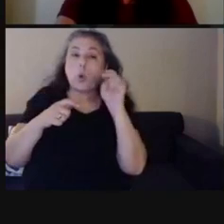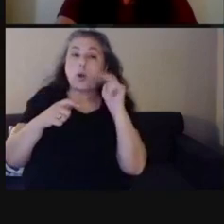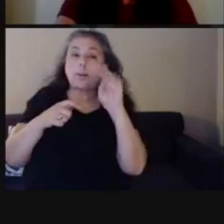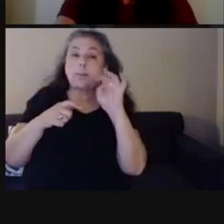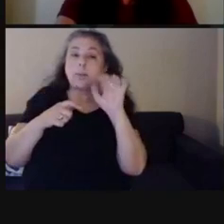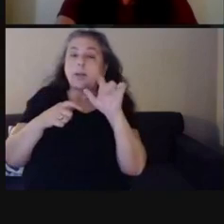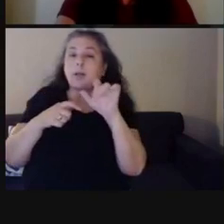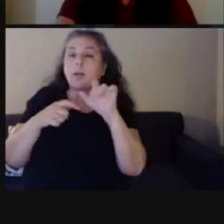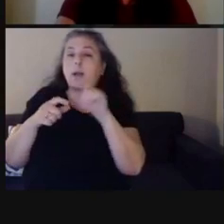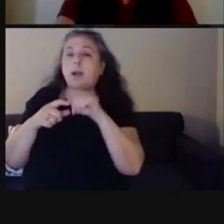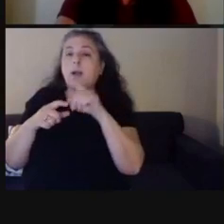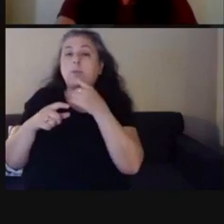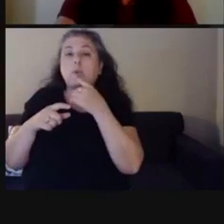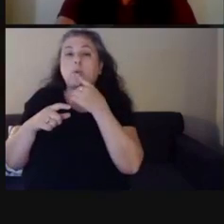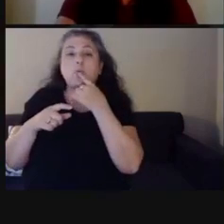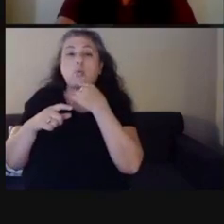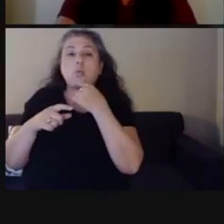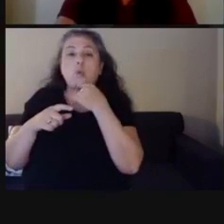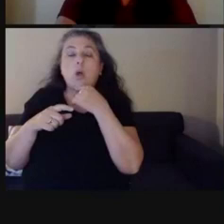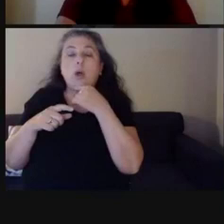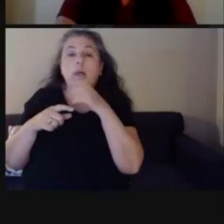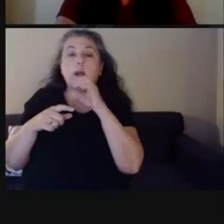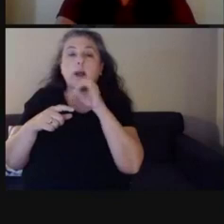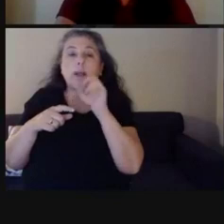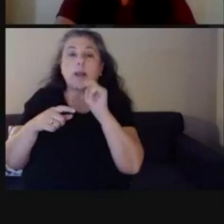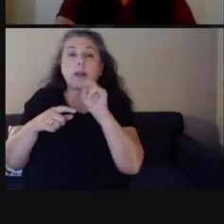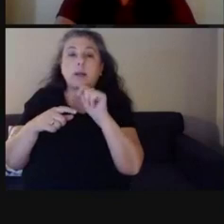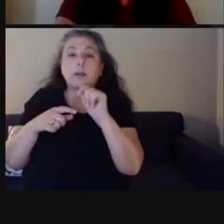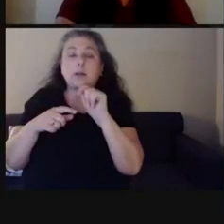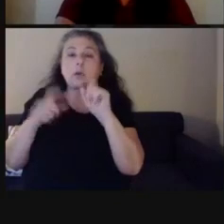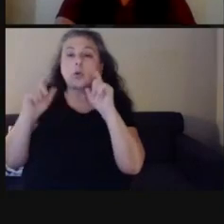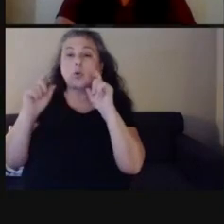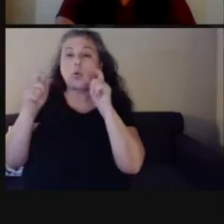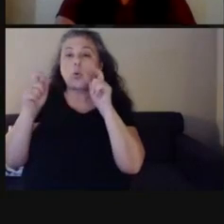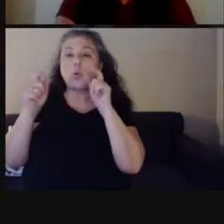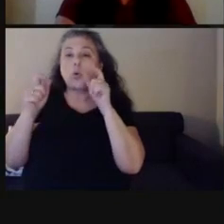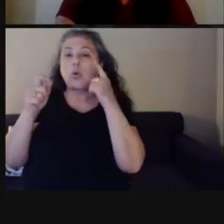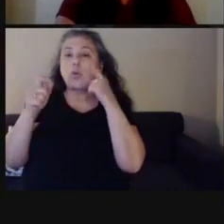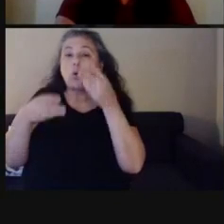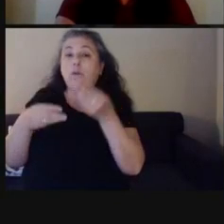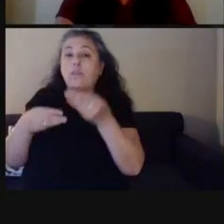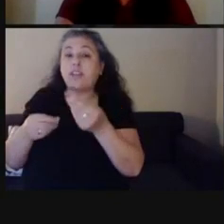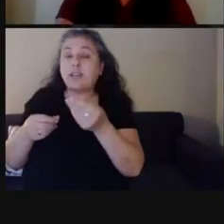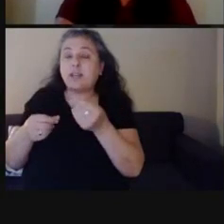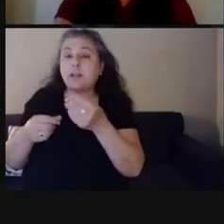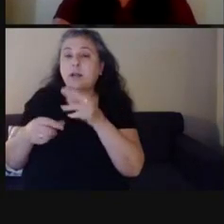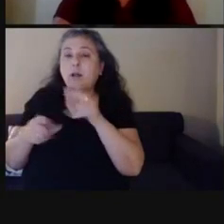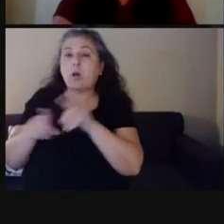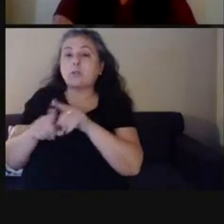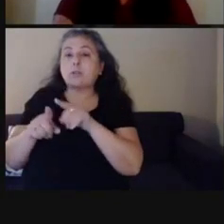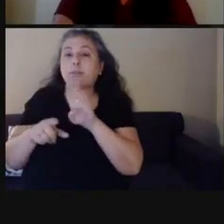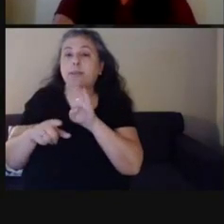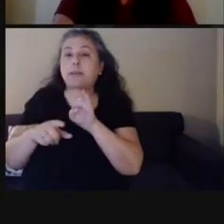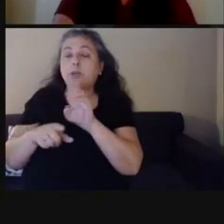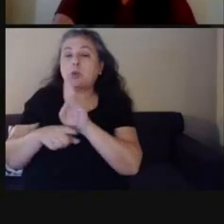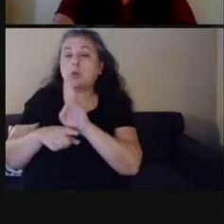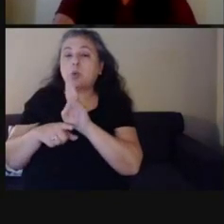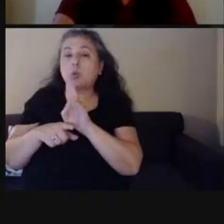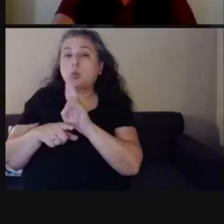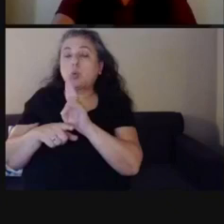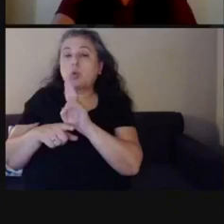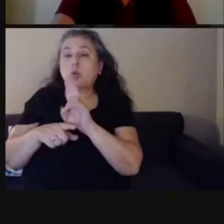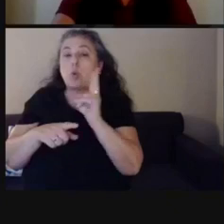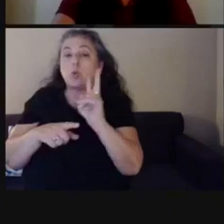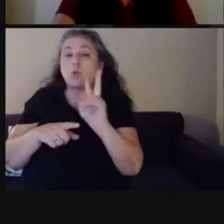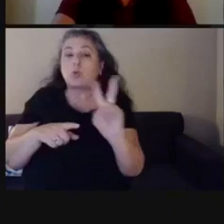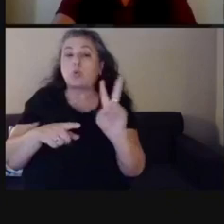red dent corn that we use as sometimes it's feed, but that can also be used. And these